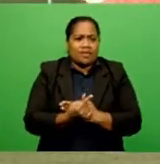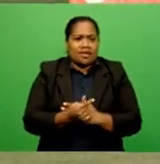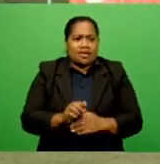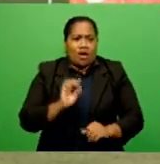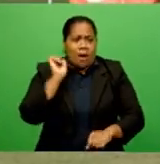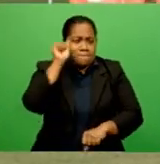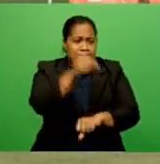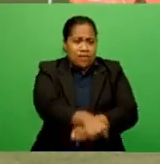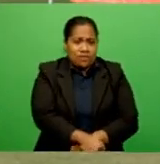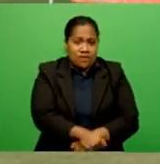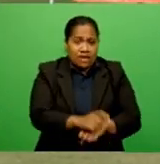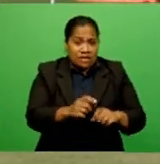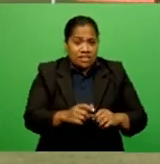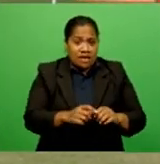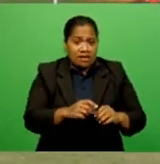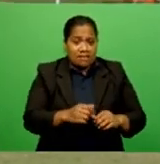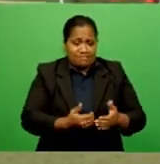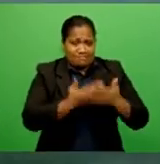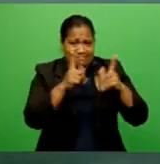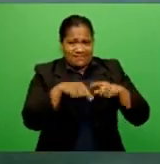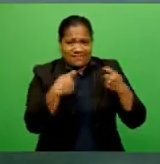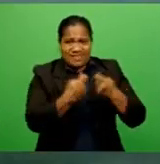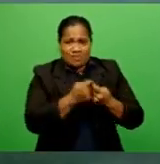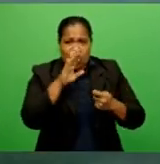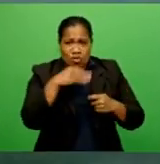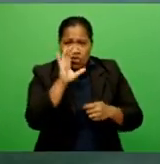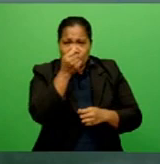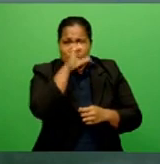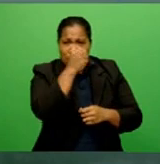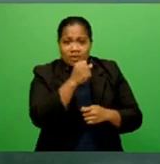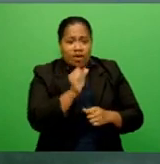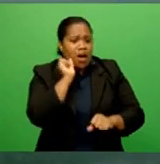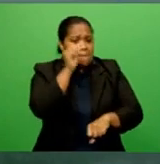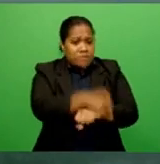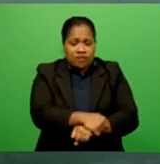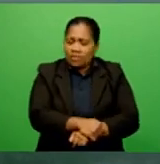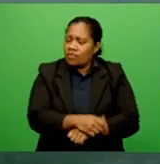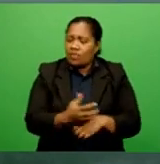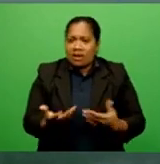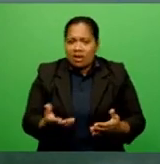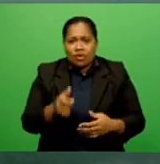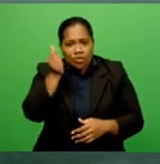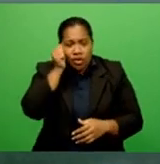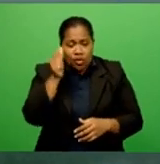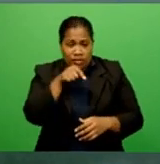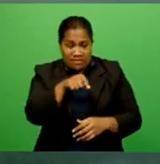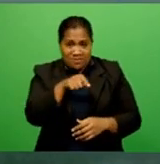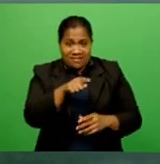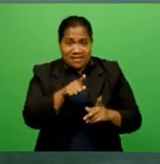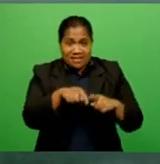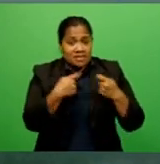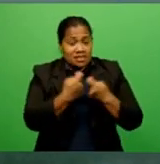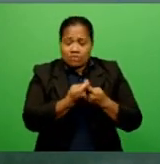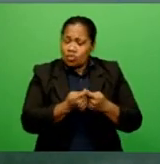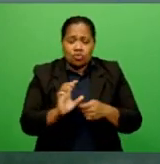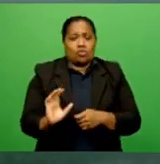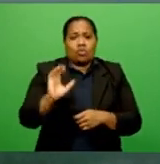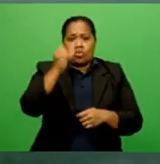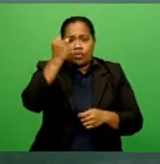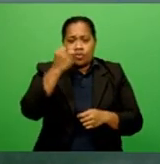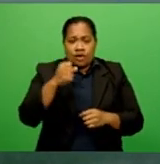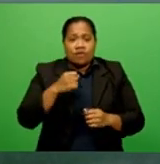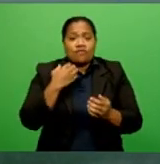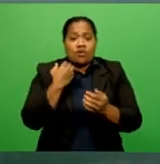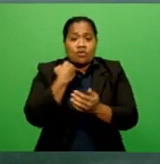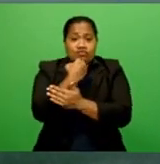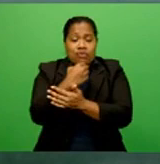was not easy. We know that Rooster, they are the champion teams in Fiji in rugby league. But the